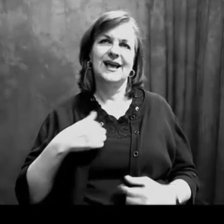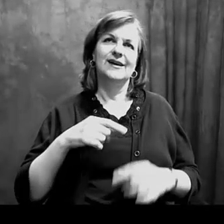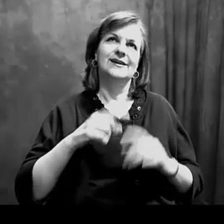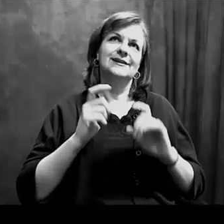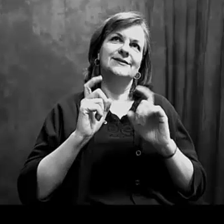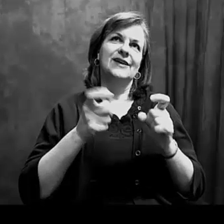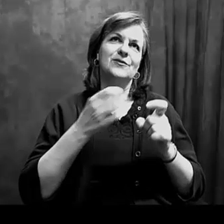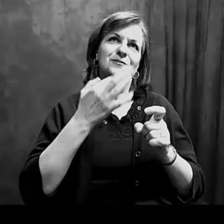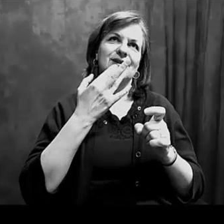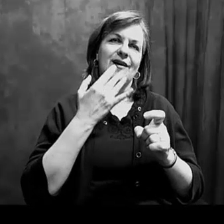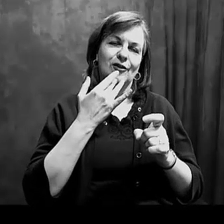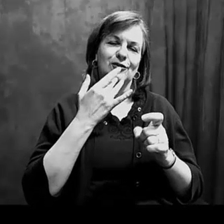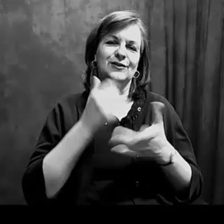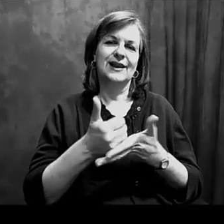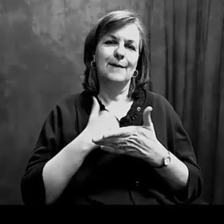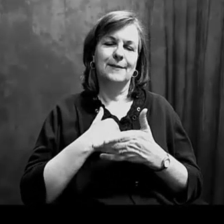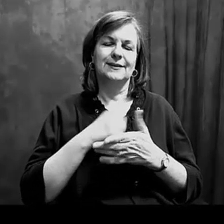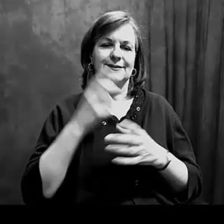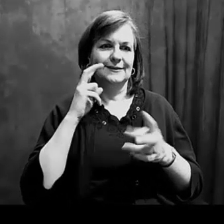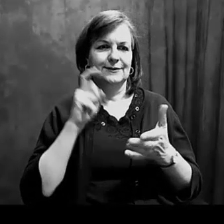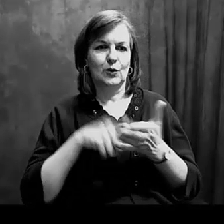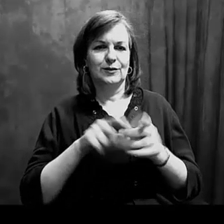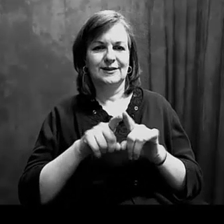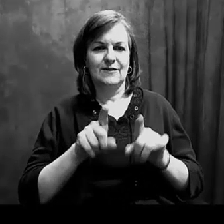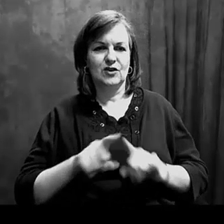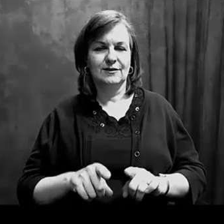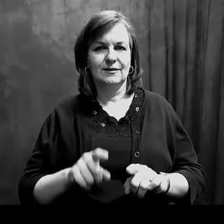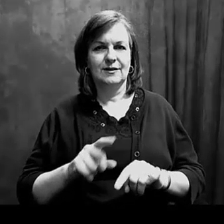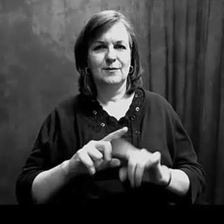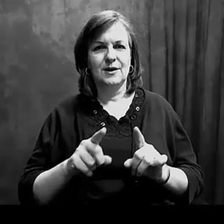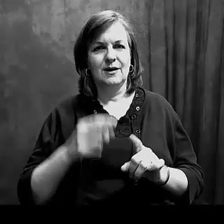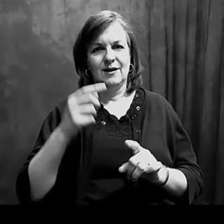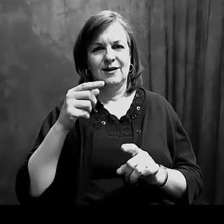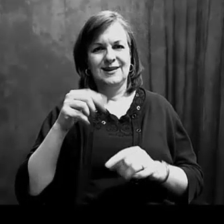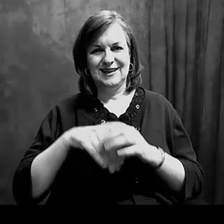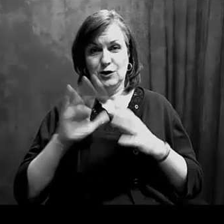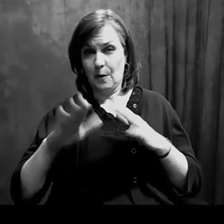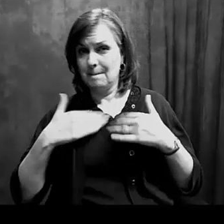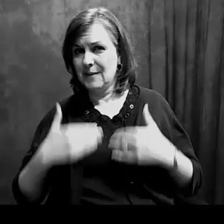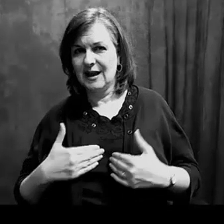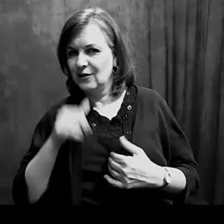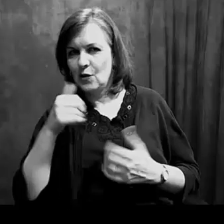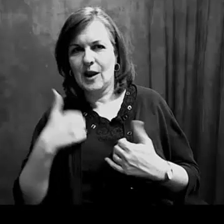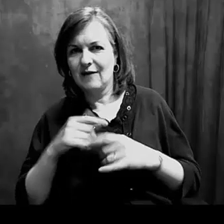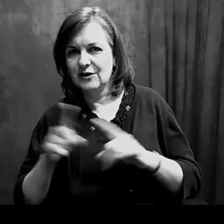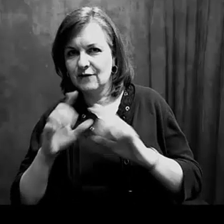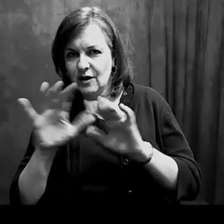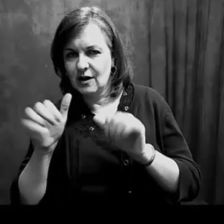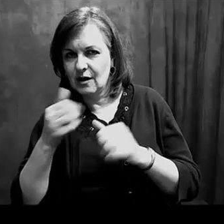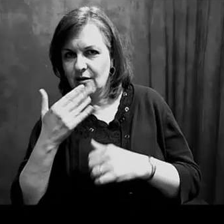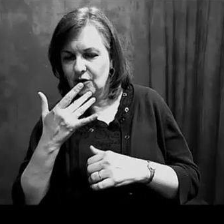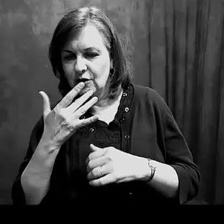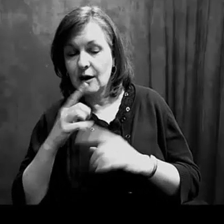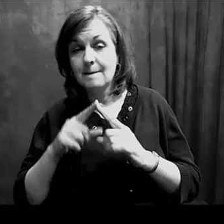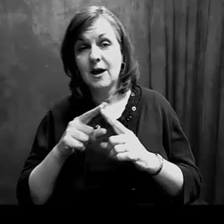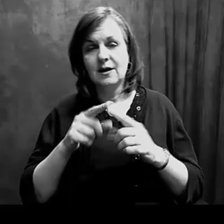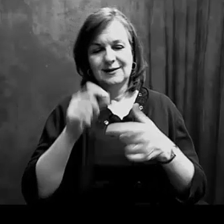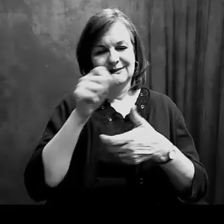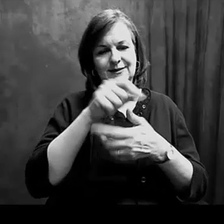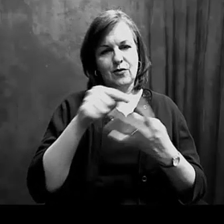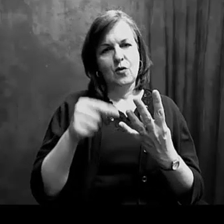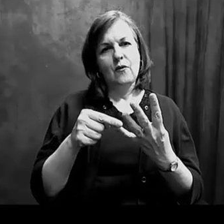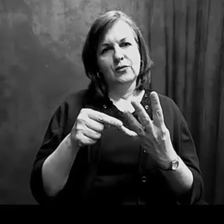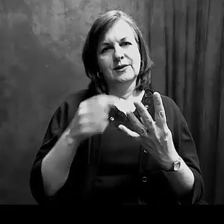They have color-coded them, of course, to help us with this discussion, but for you, they're not color-coded, but they are